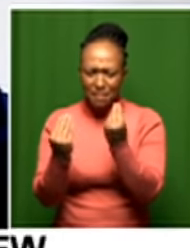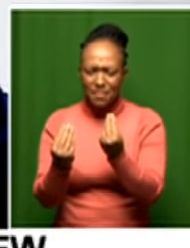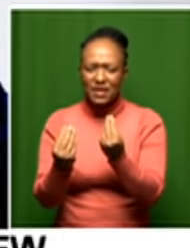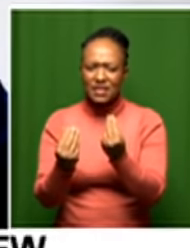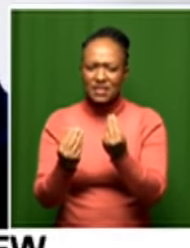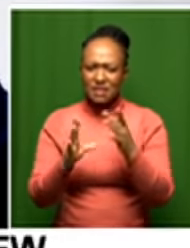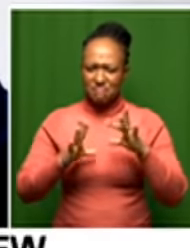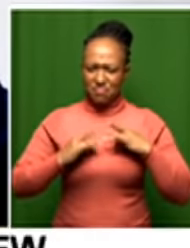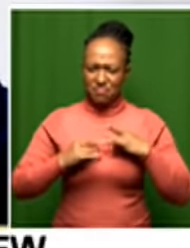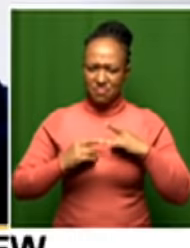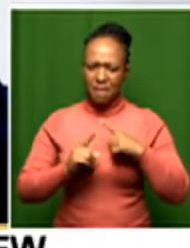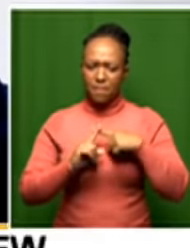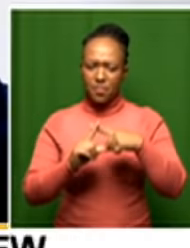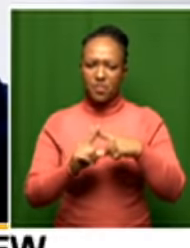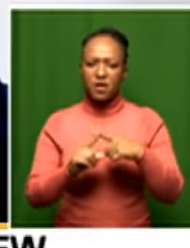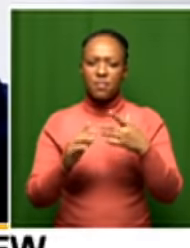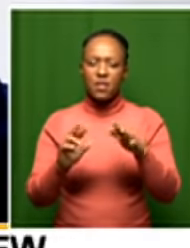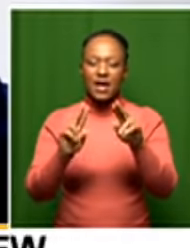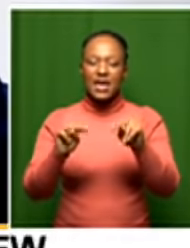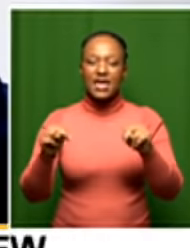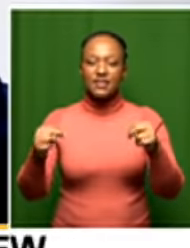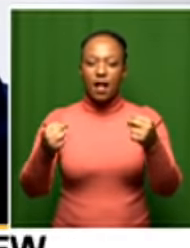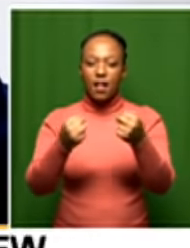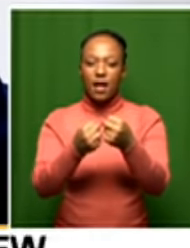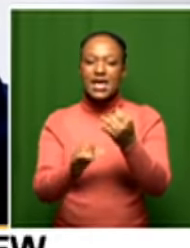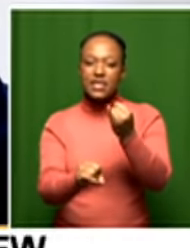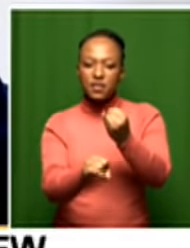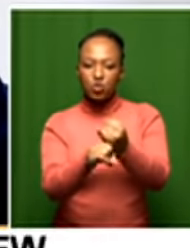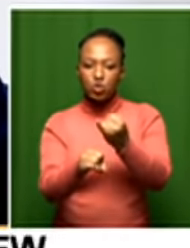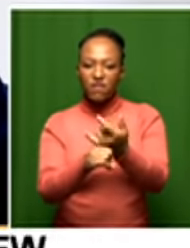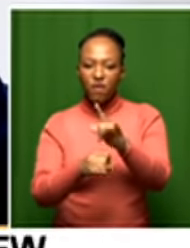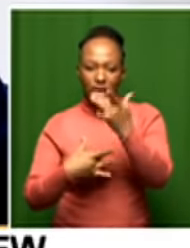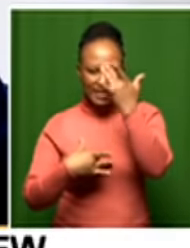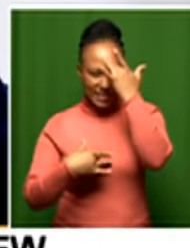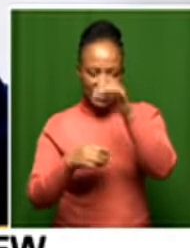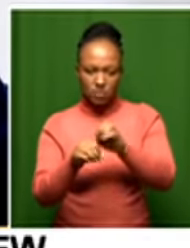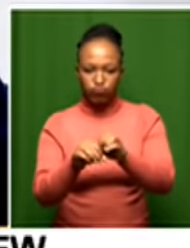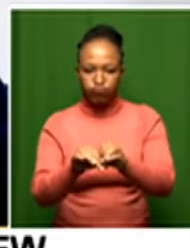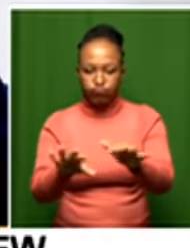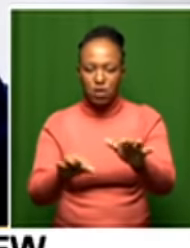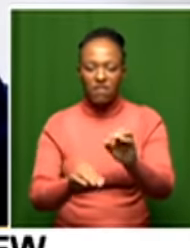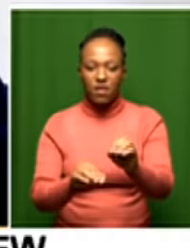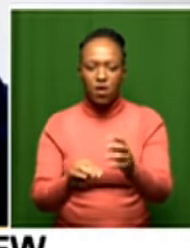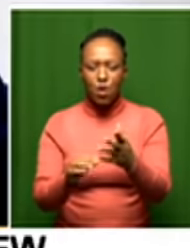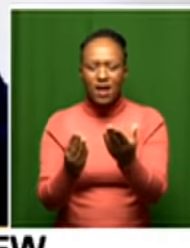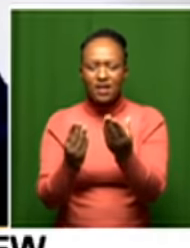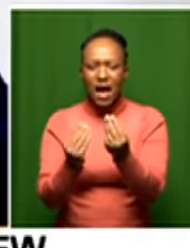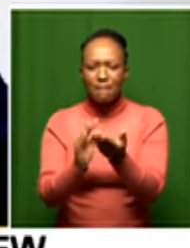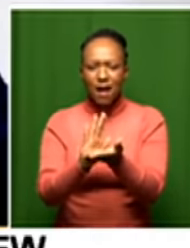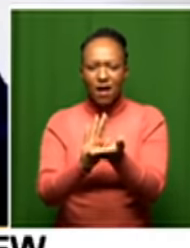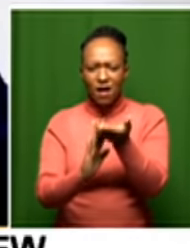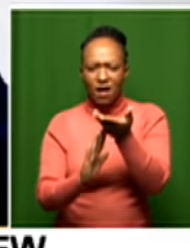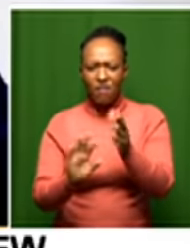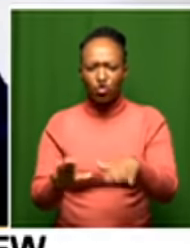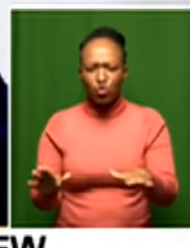coming through from the National Institute for Communicable Diseases looking at a bit of a rise in infections in